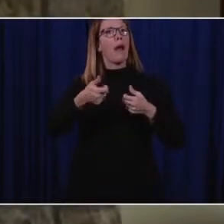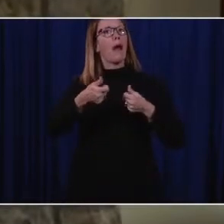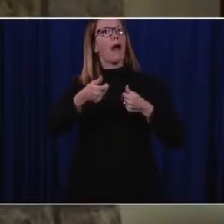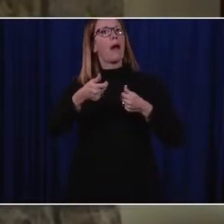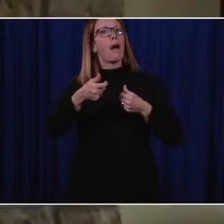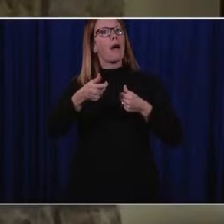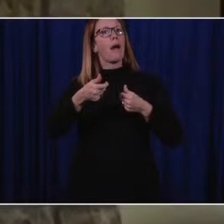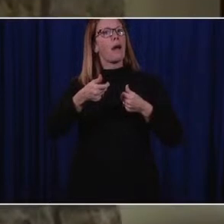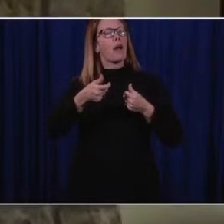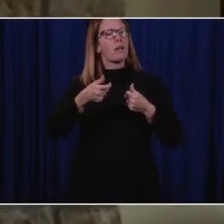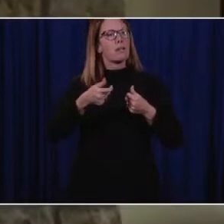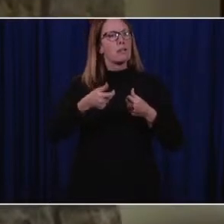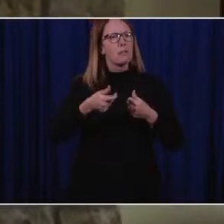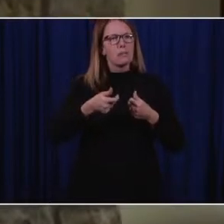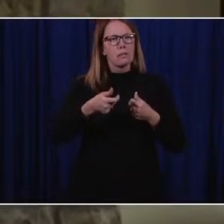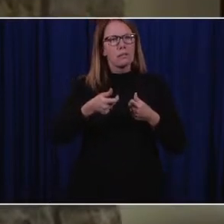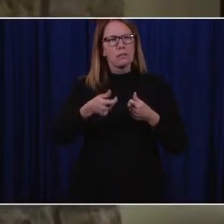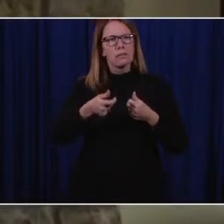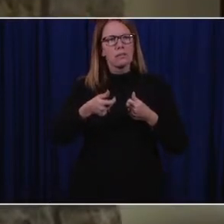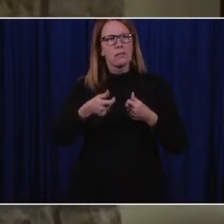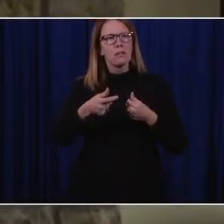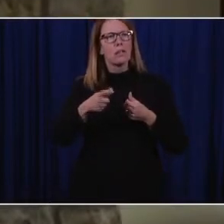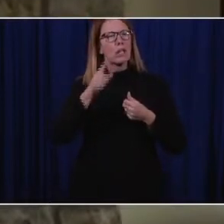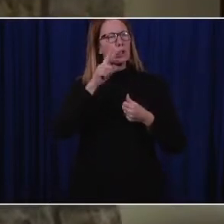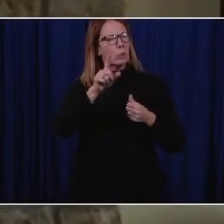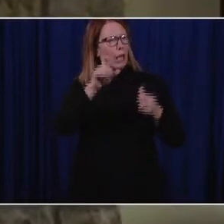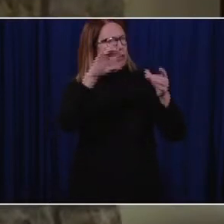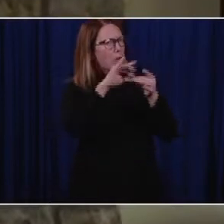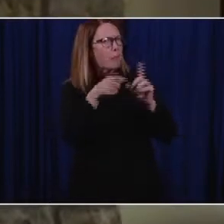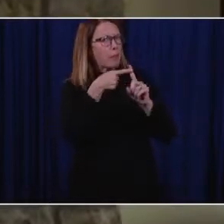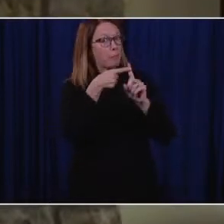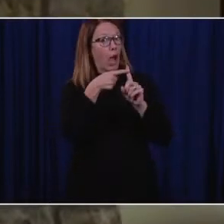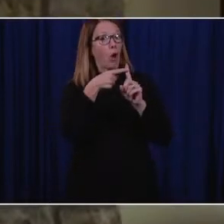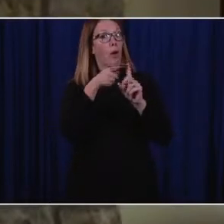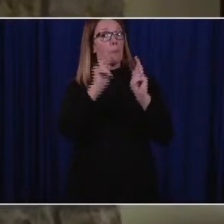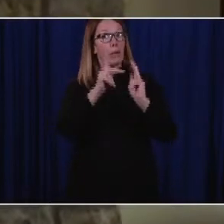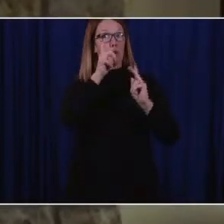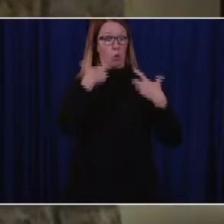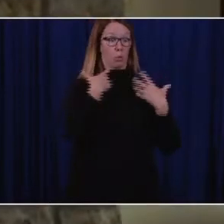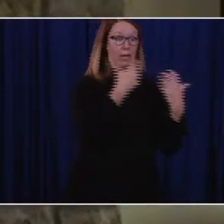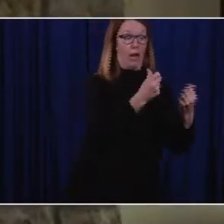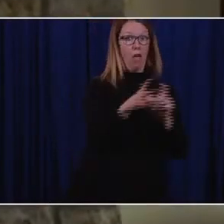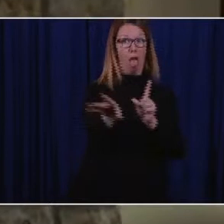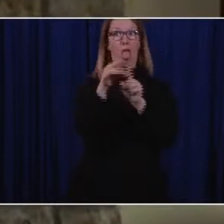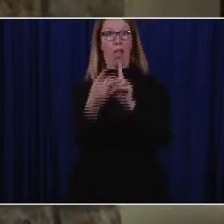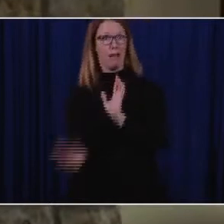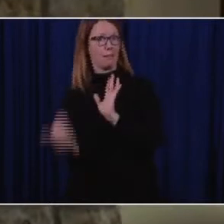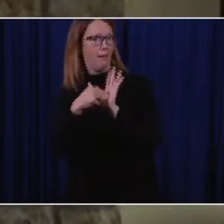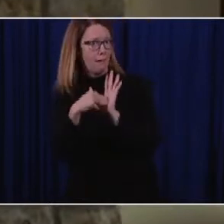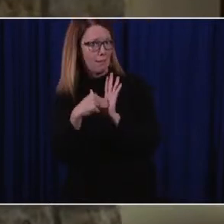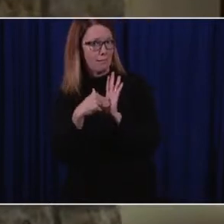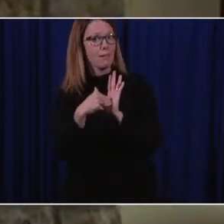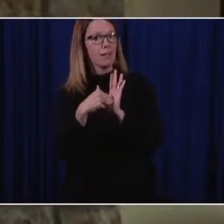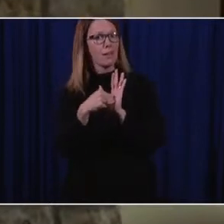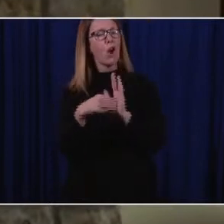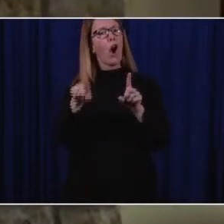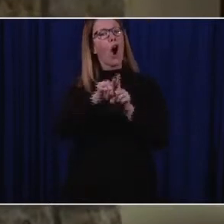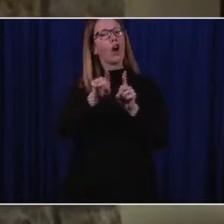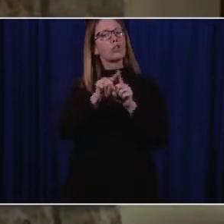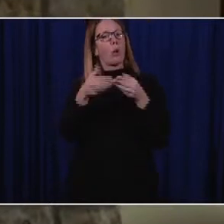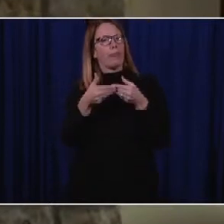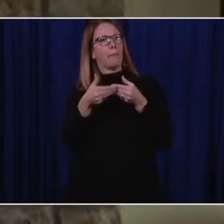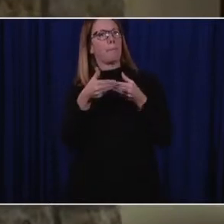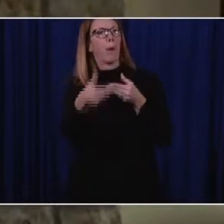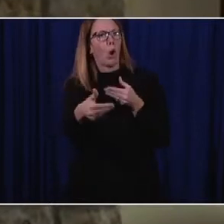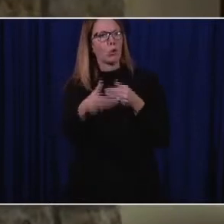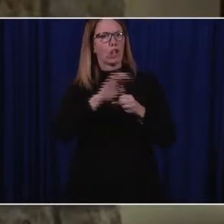same people. And I was just wondering if you could talk a little bit about that. And then if you could talk a little bit about, is some of this due to this post-COVID syndrome that